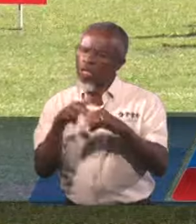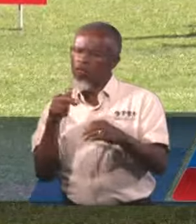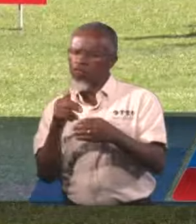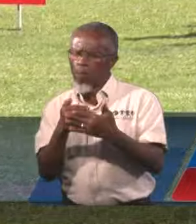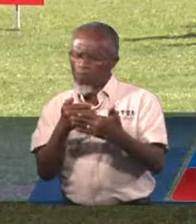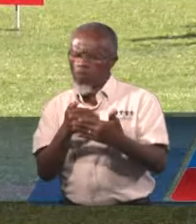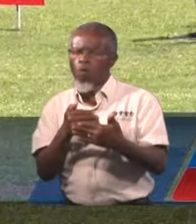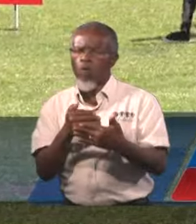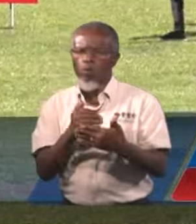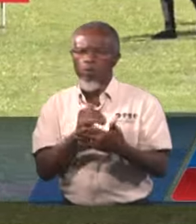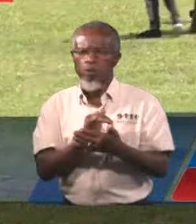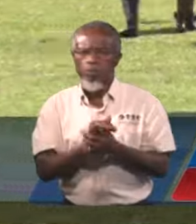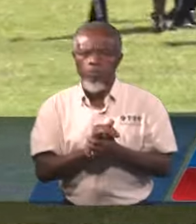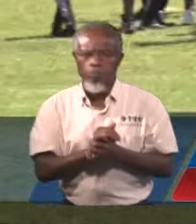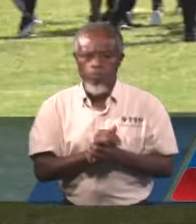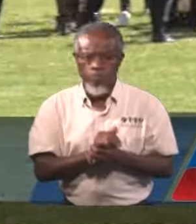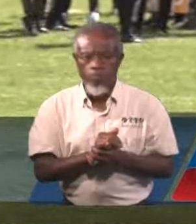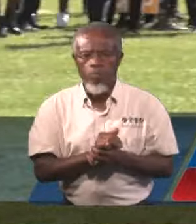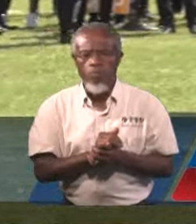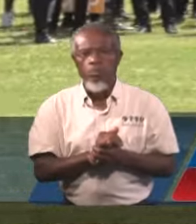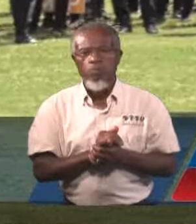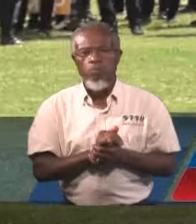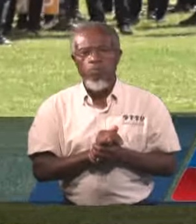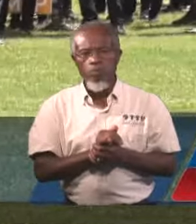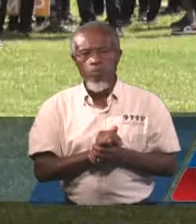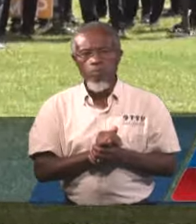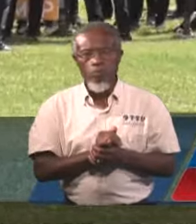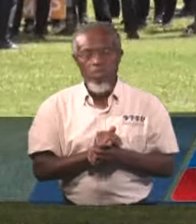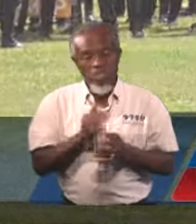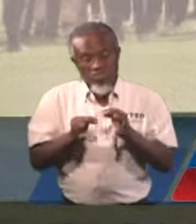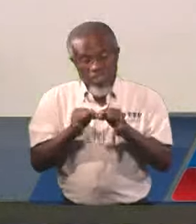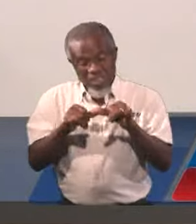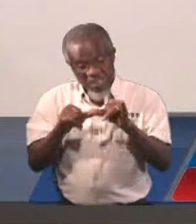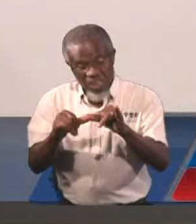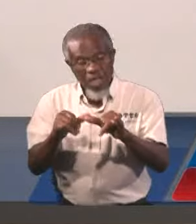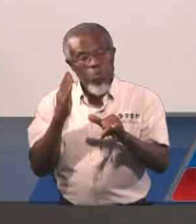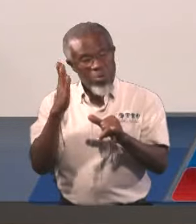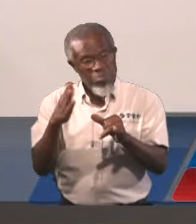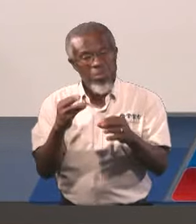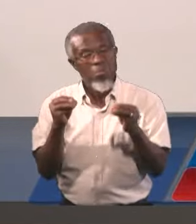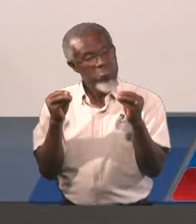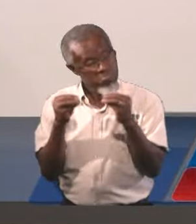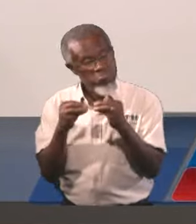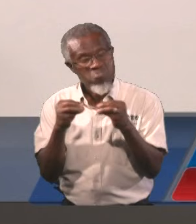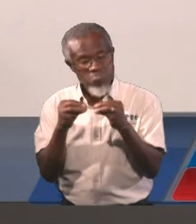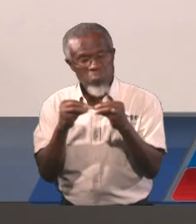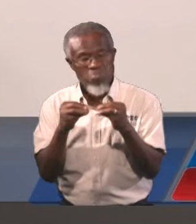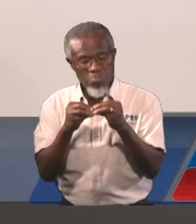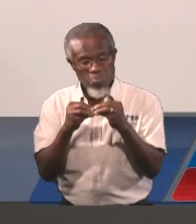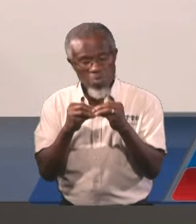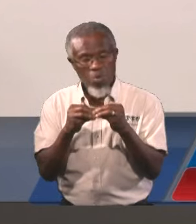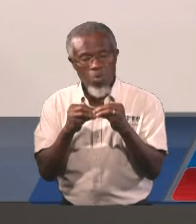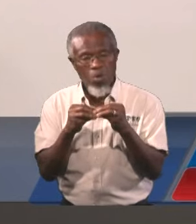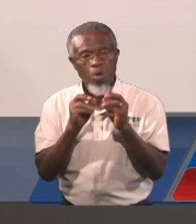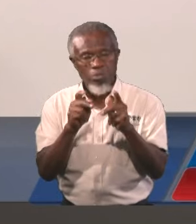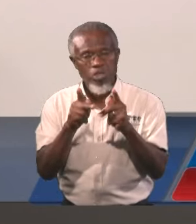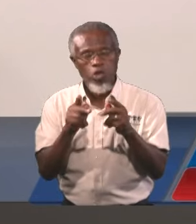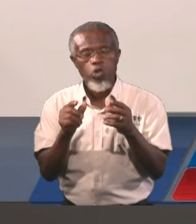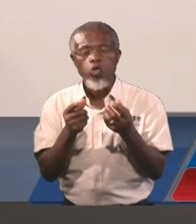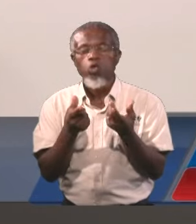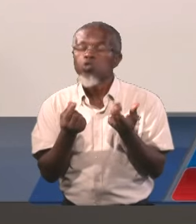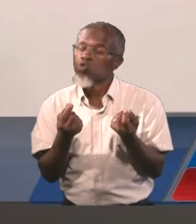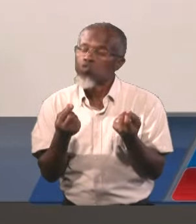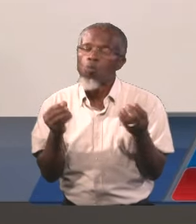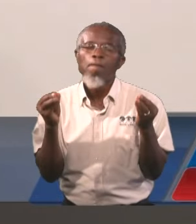been able to make an even greater contribution to the prison service. But I think if I had more time, I would have gotten more officers